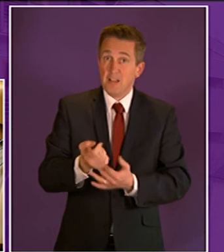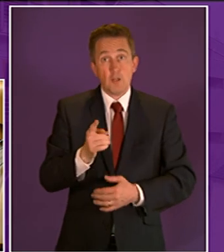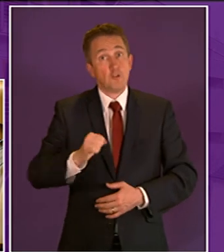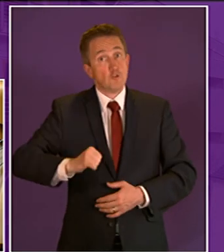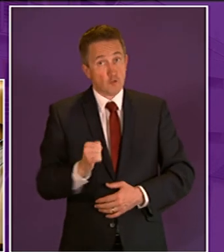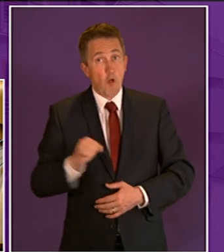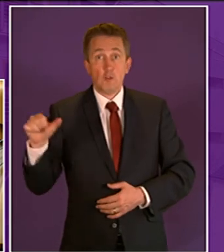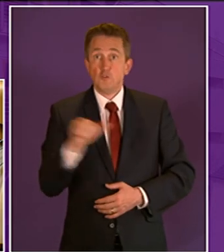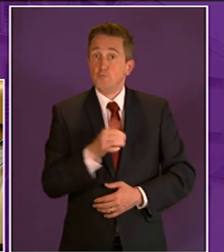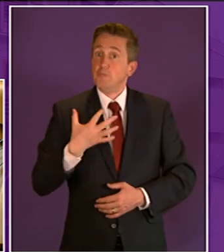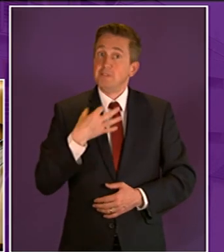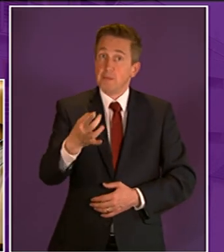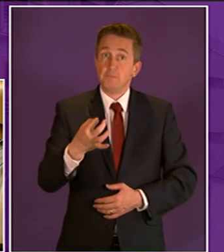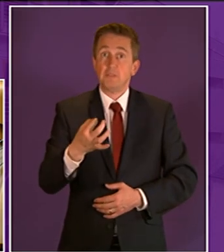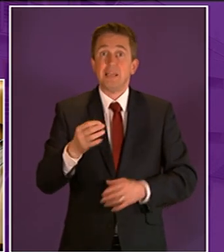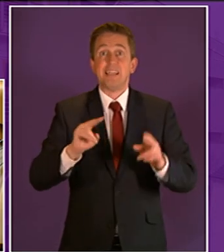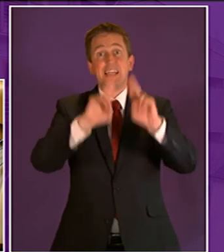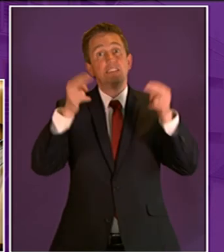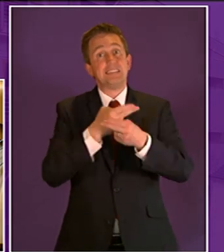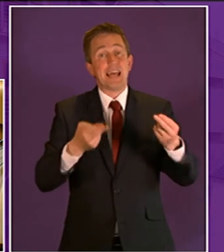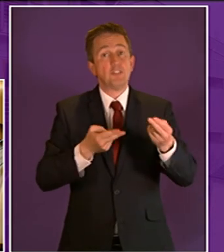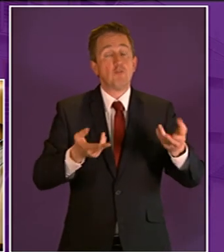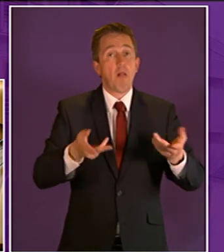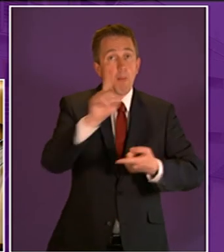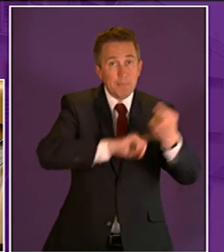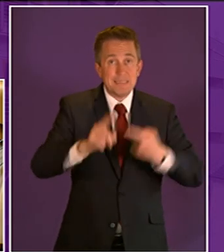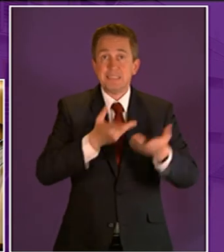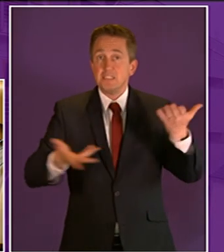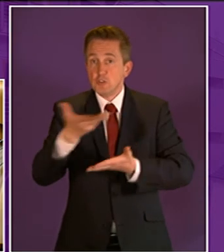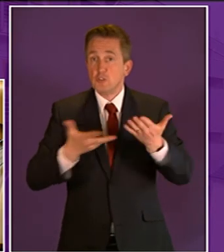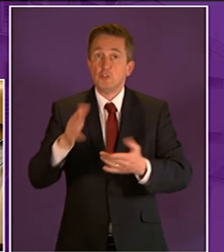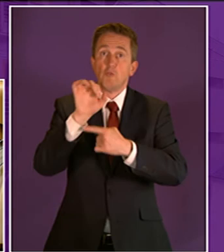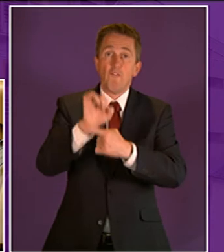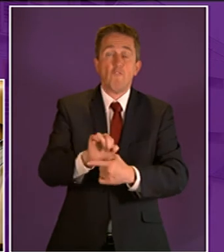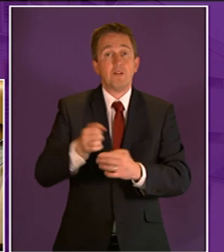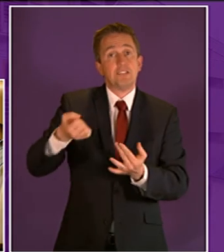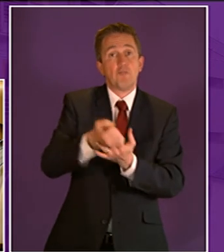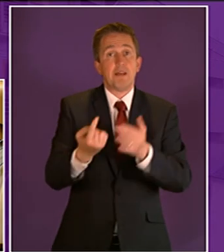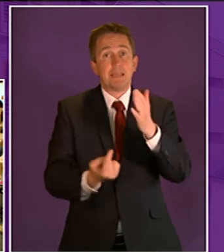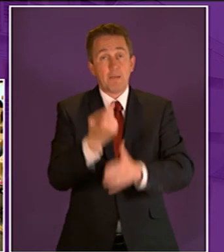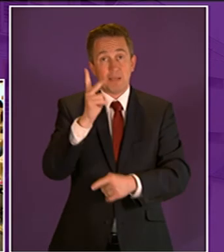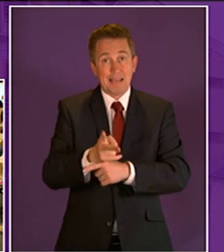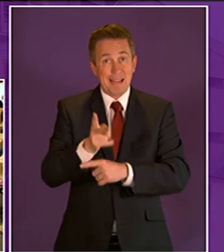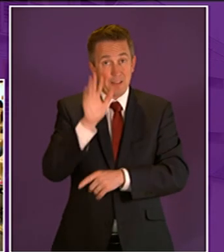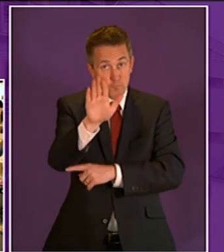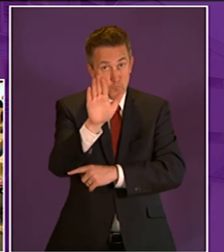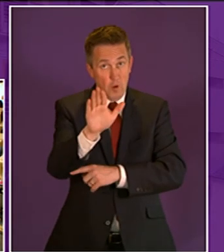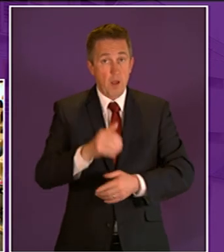at international discussions regarding security and international threats? Cabinet Secretary.